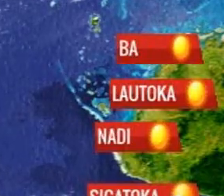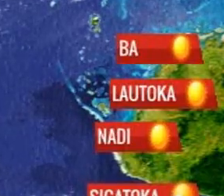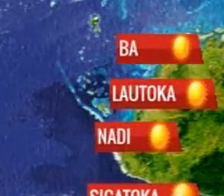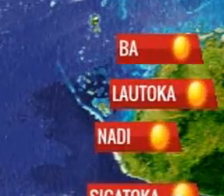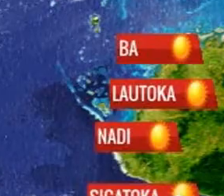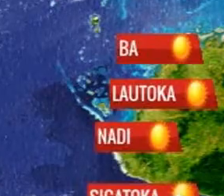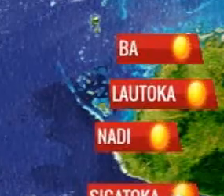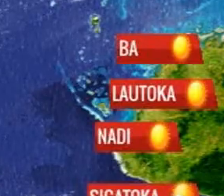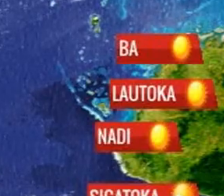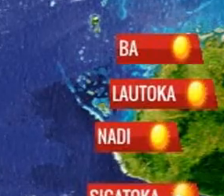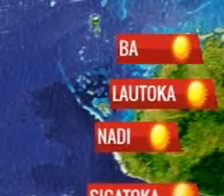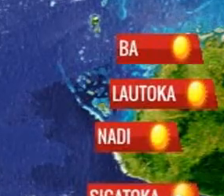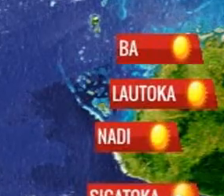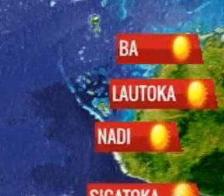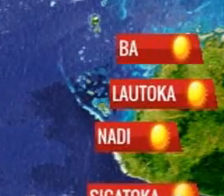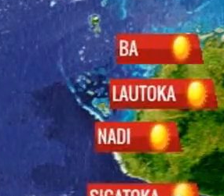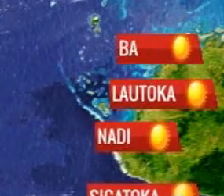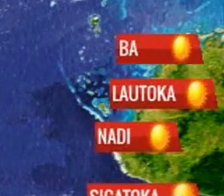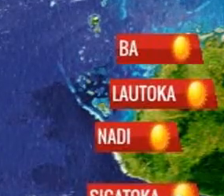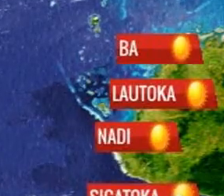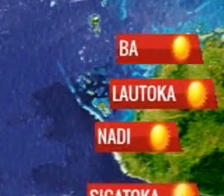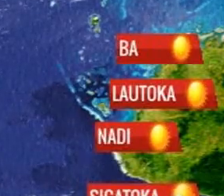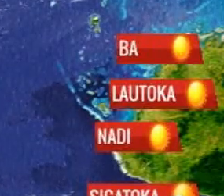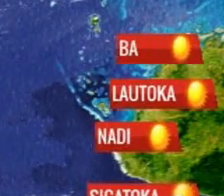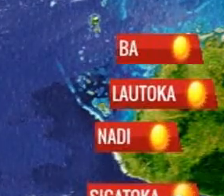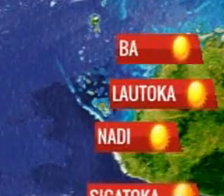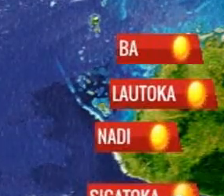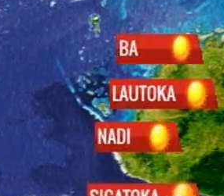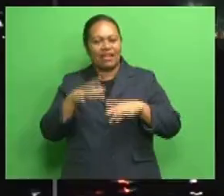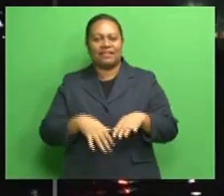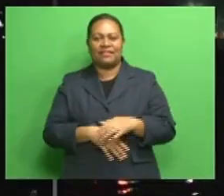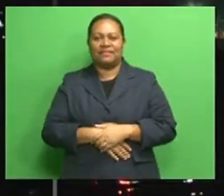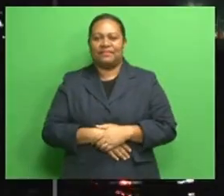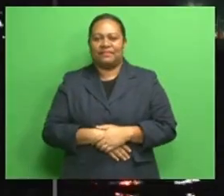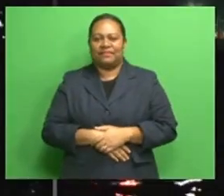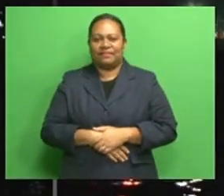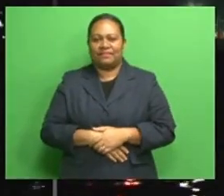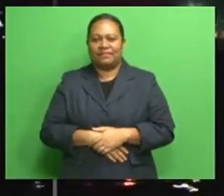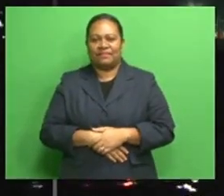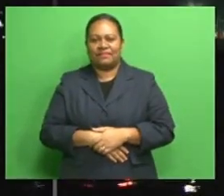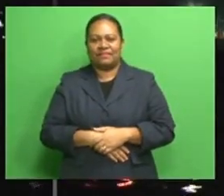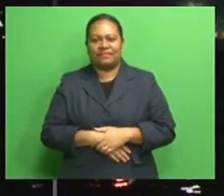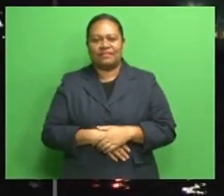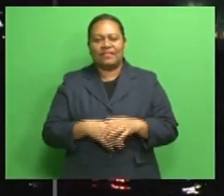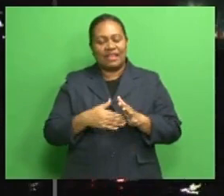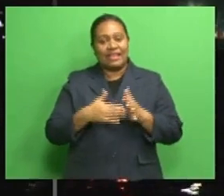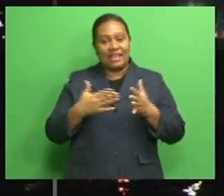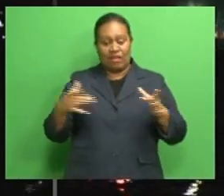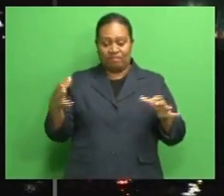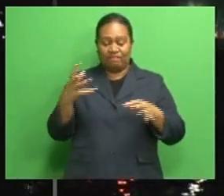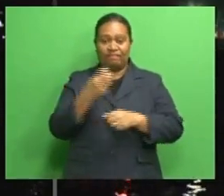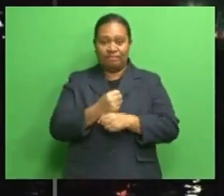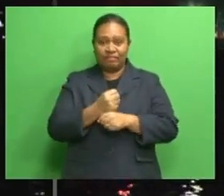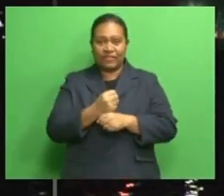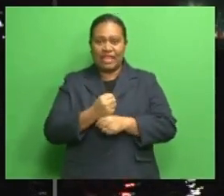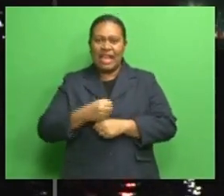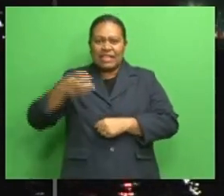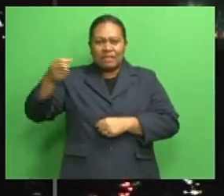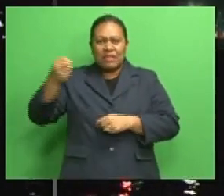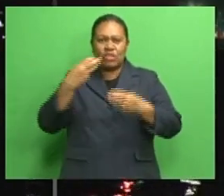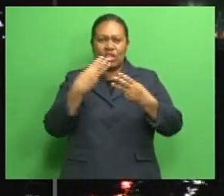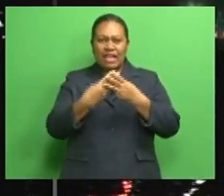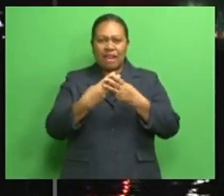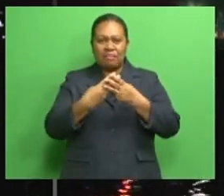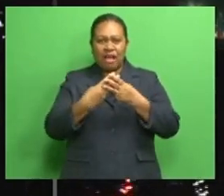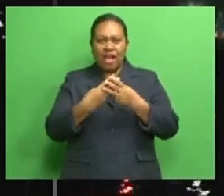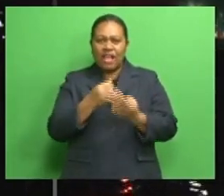group. Elsewhere, cloudy periods with some showers. And recapping the main stories for tonight, suspended SIDDHARTH